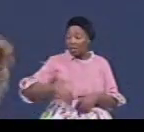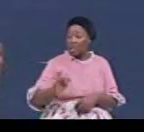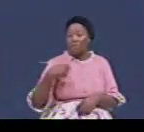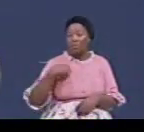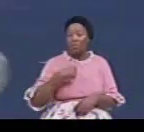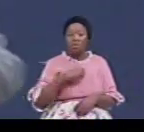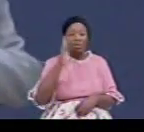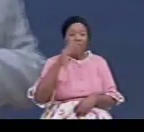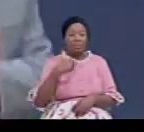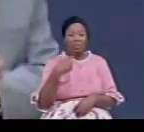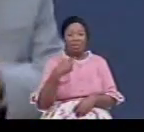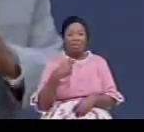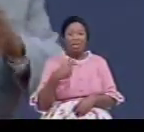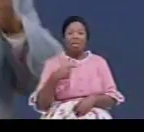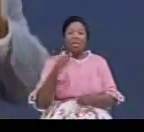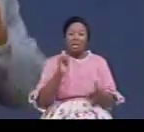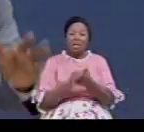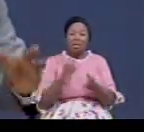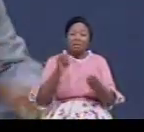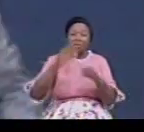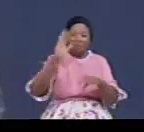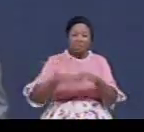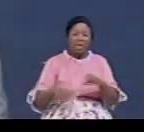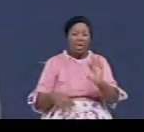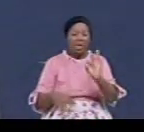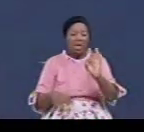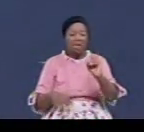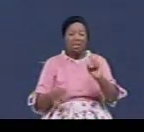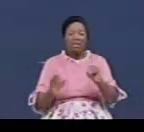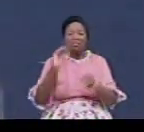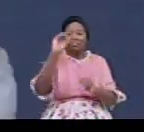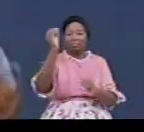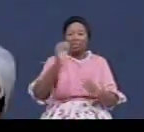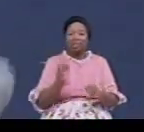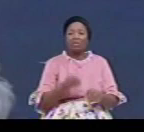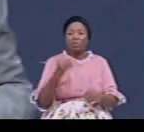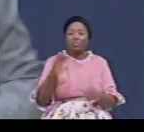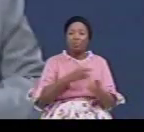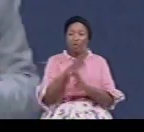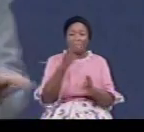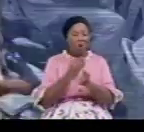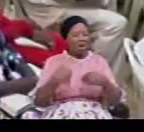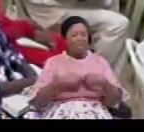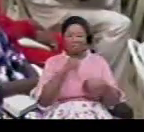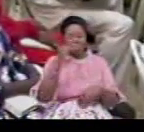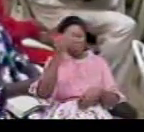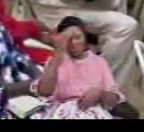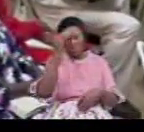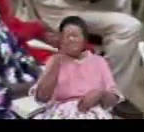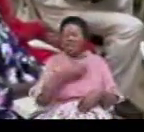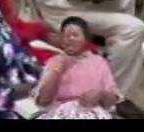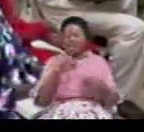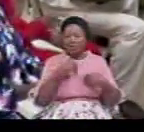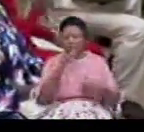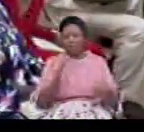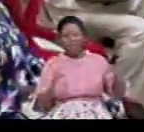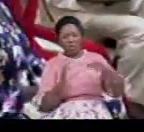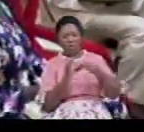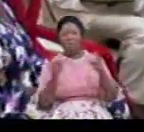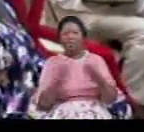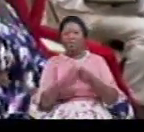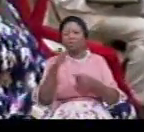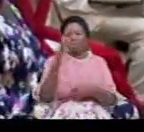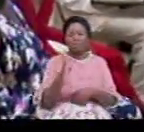than 90% of the world has not known, and they have not reconciled unto God.